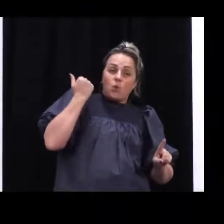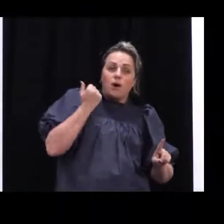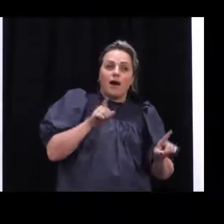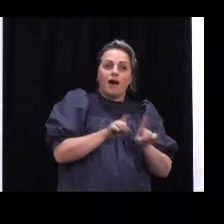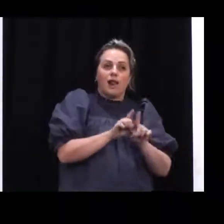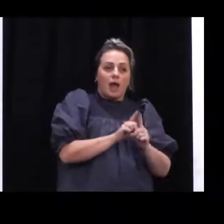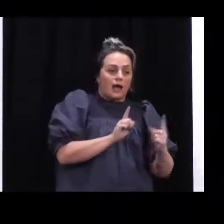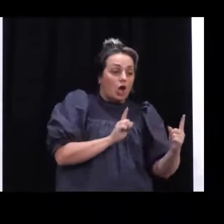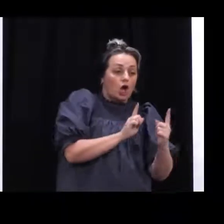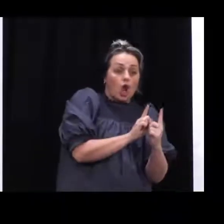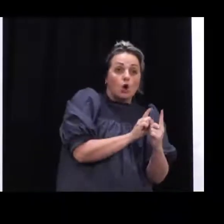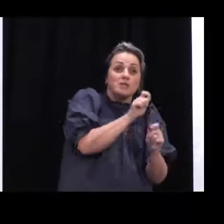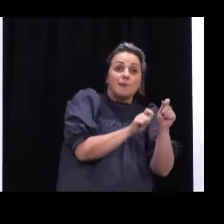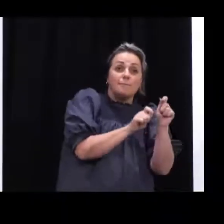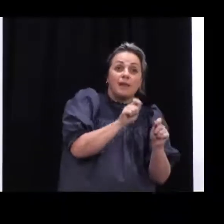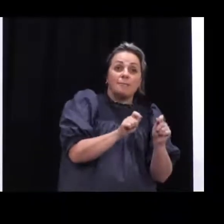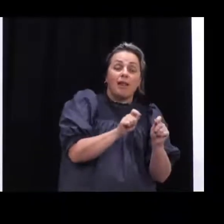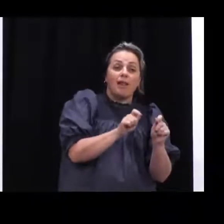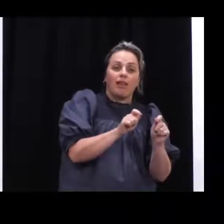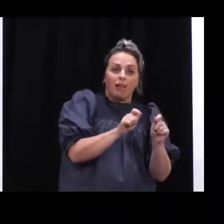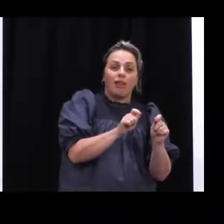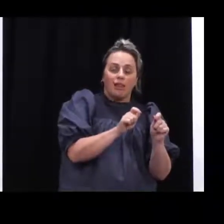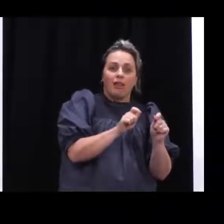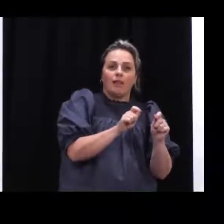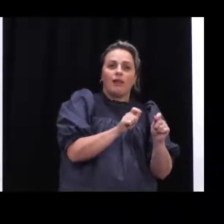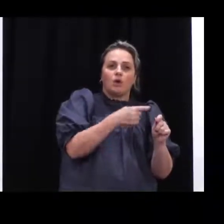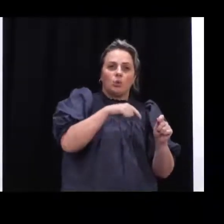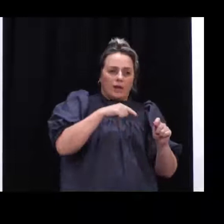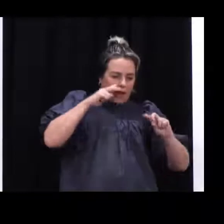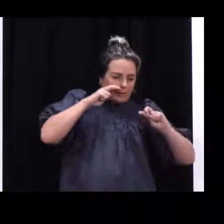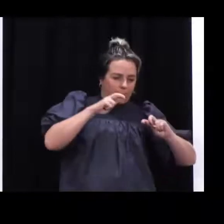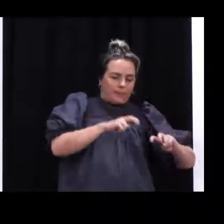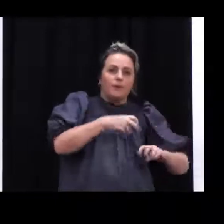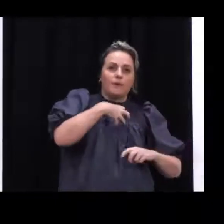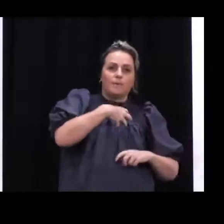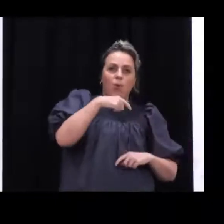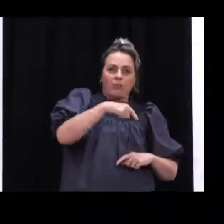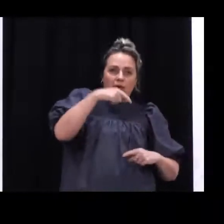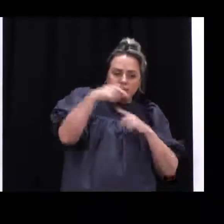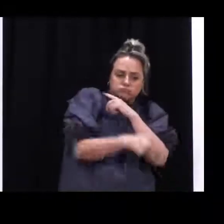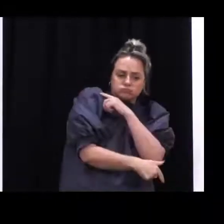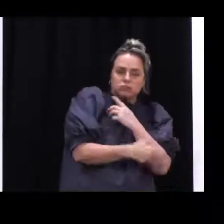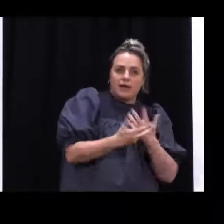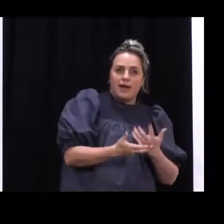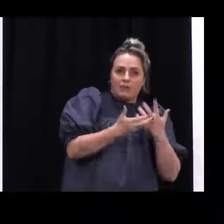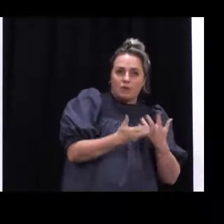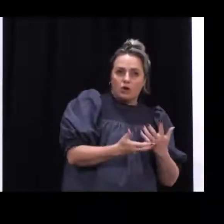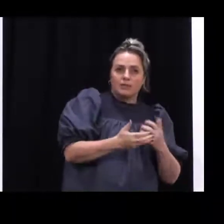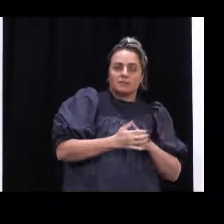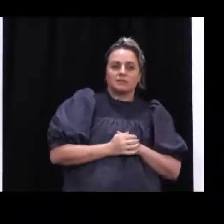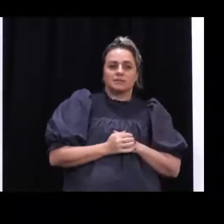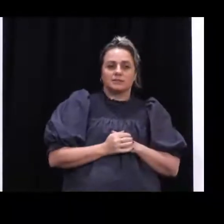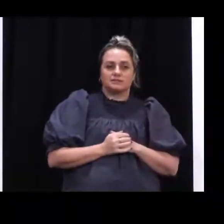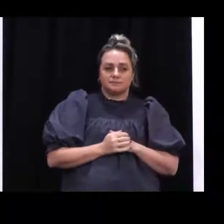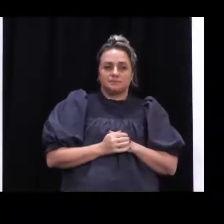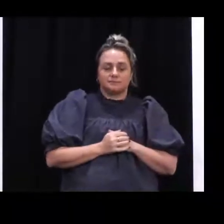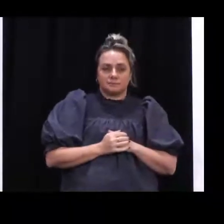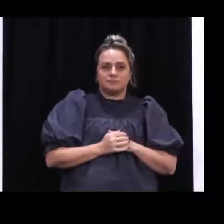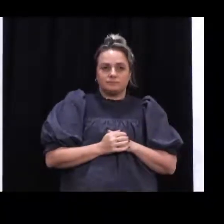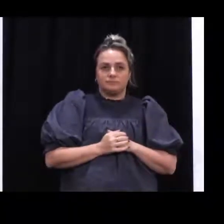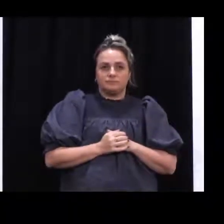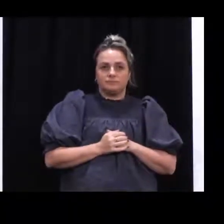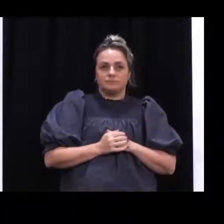in particular those that are day 12 tests from either household contacts or people who we knew about from a location of